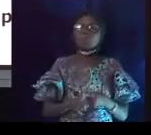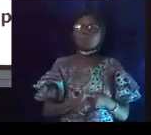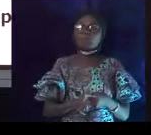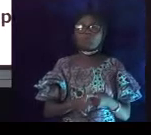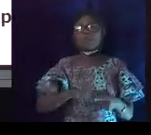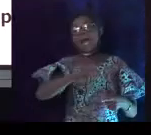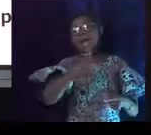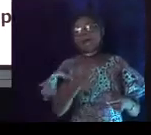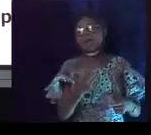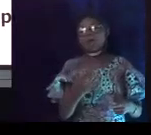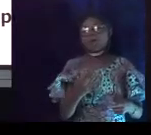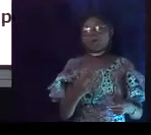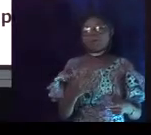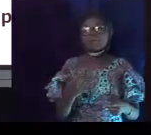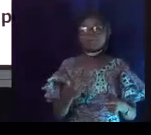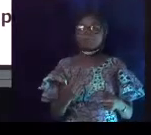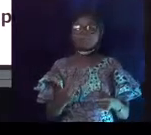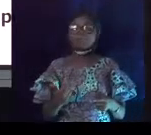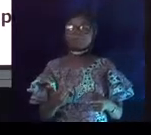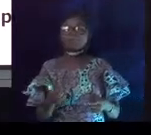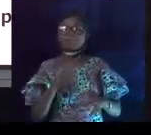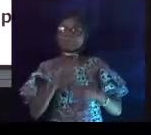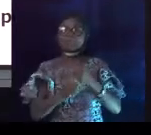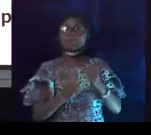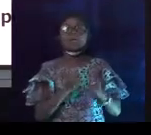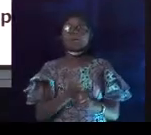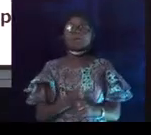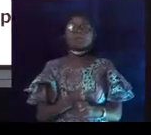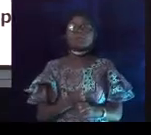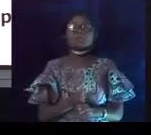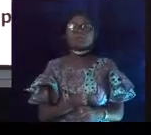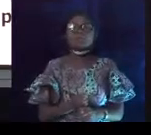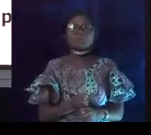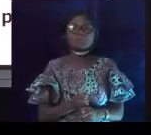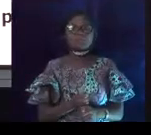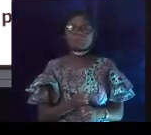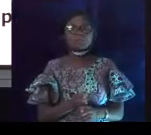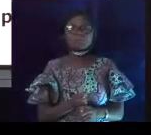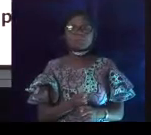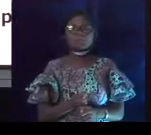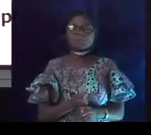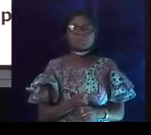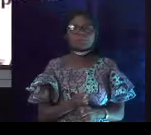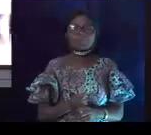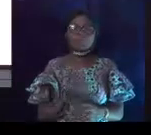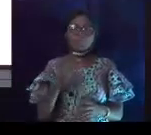on to another type